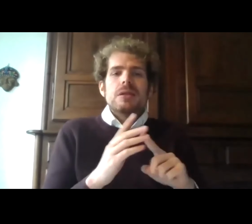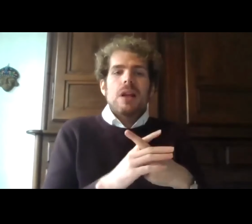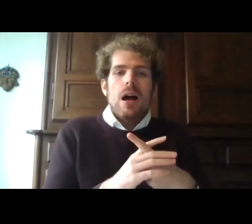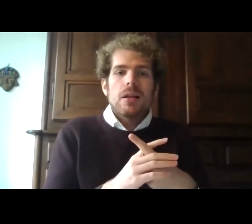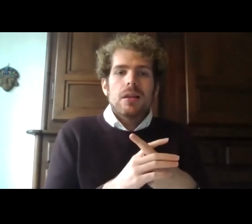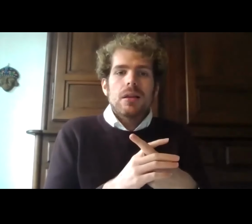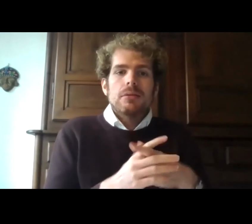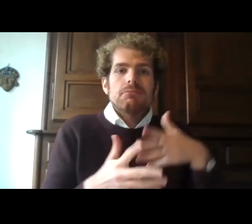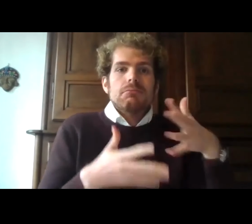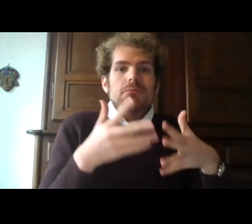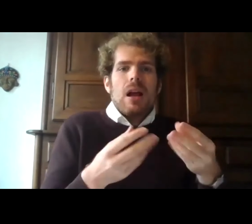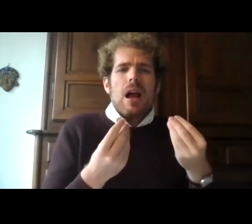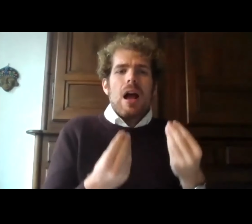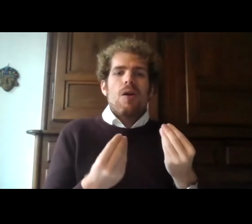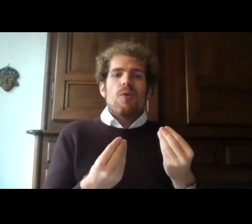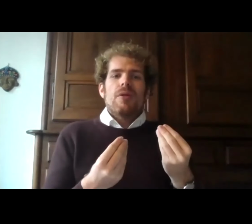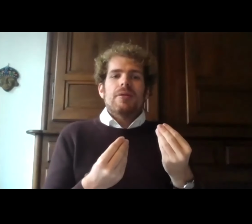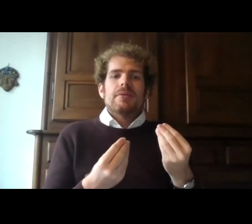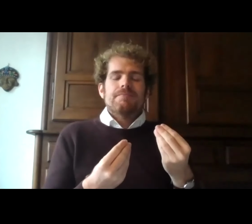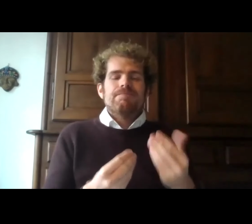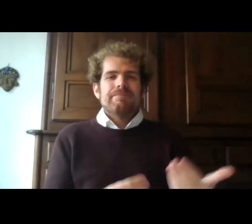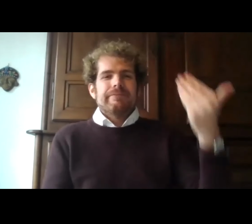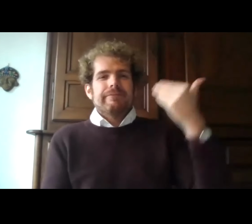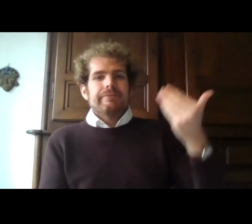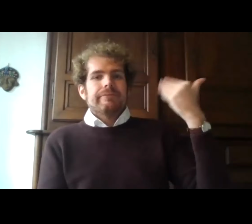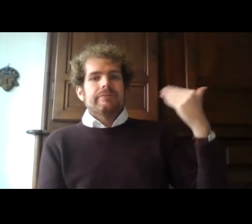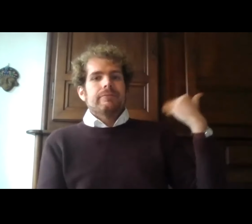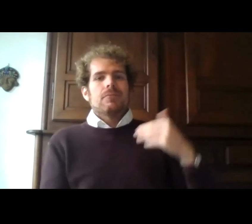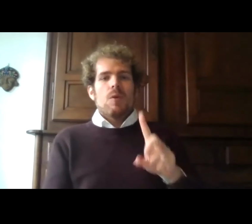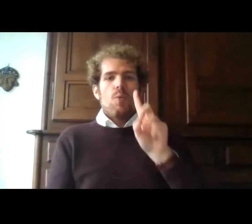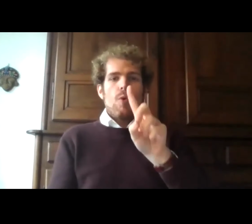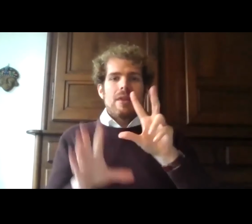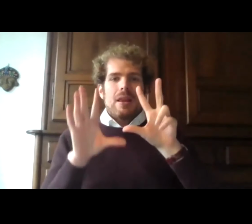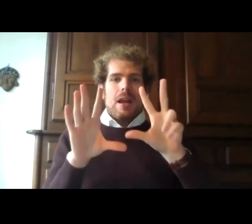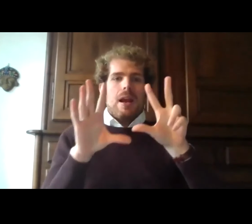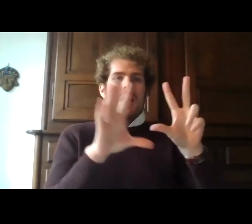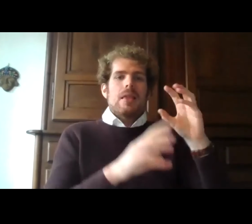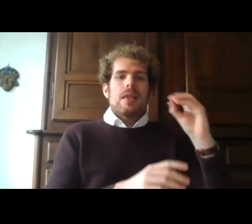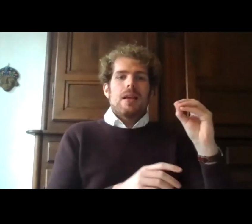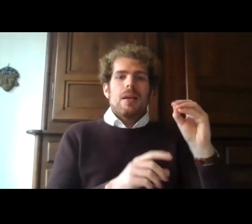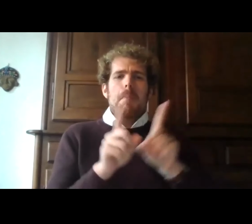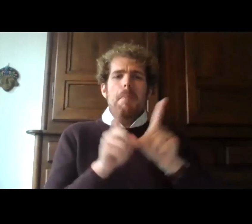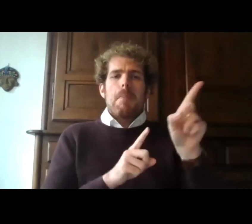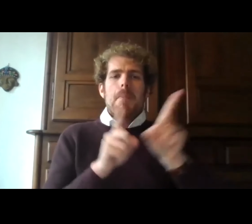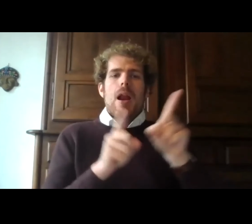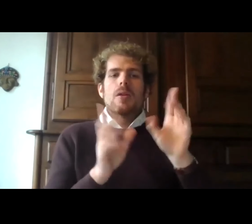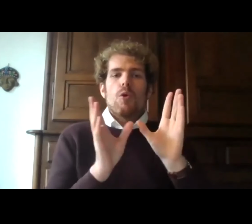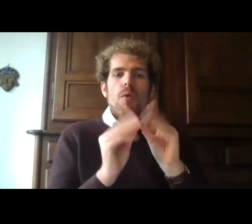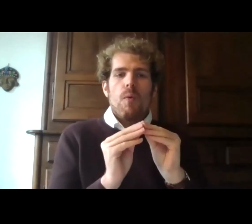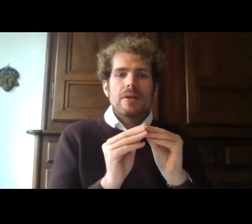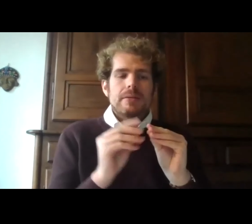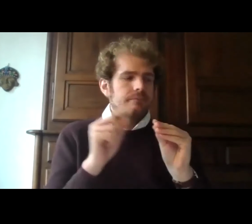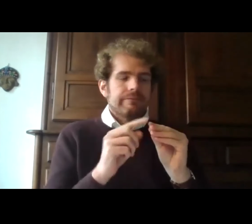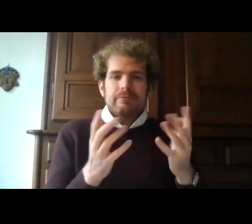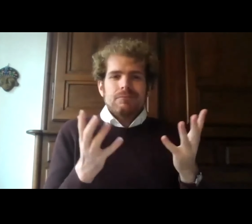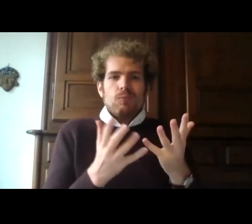And this oppression, where it came from and how it really began, lives back in history. So